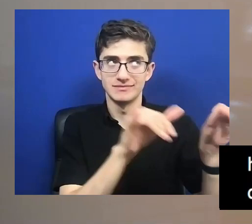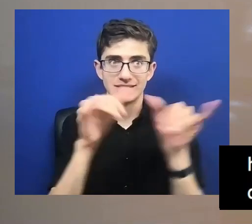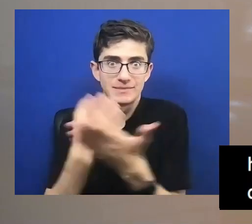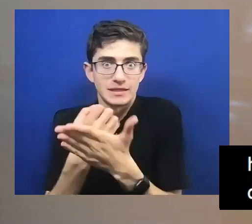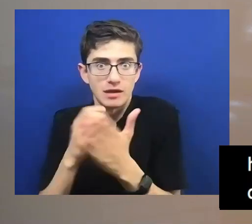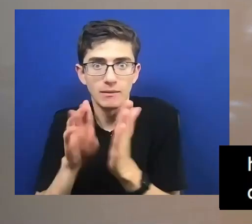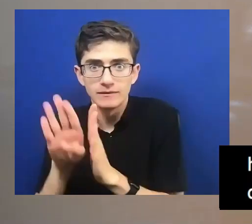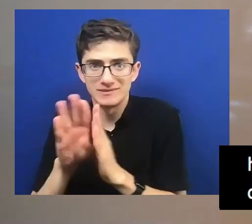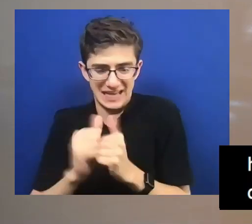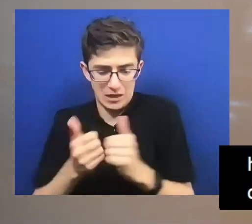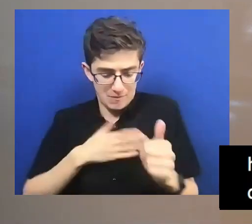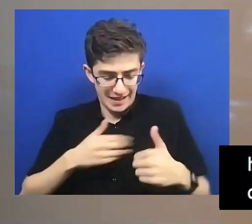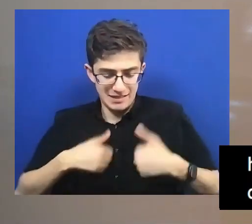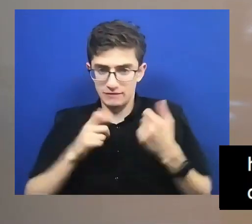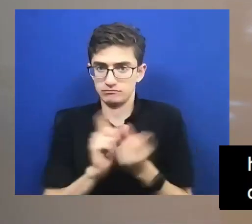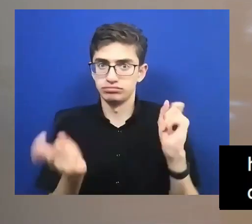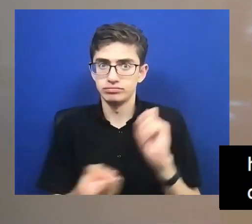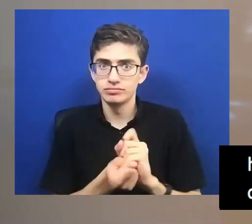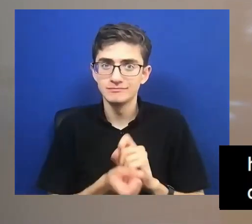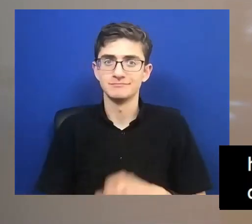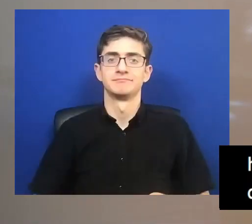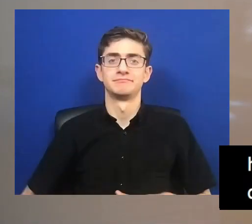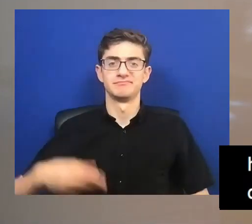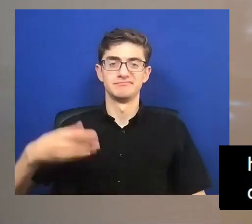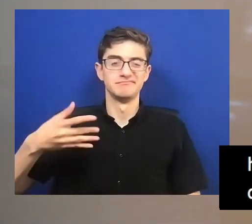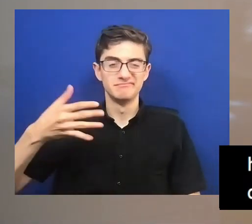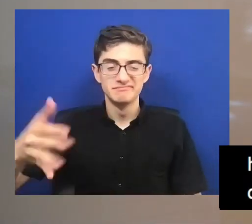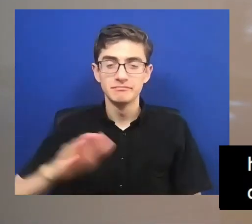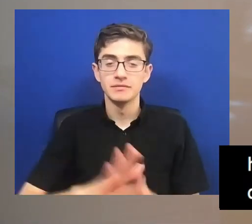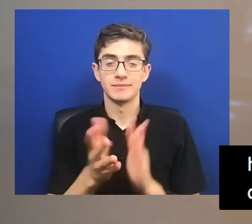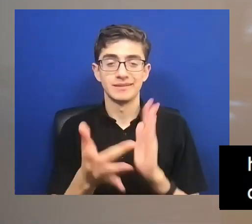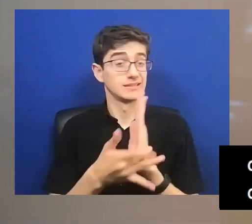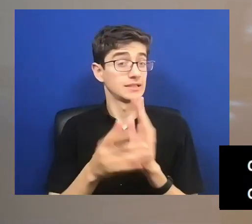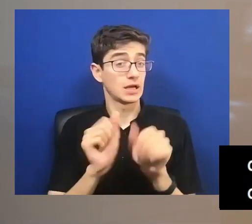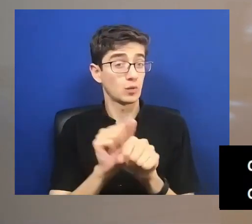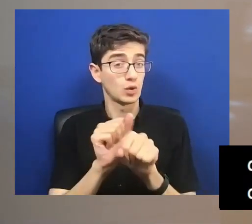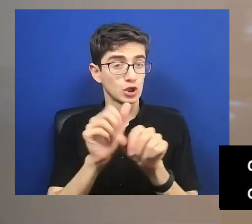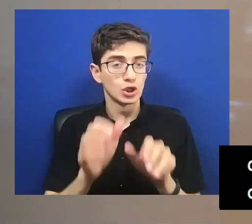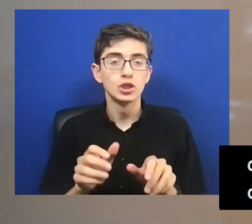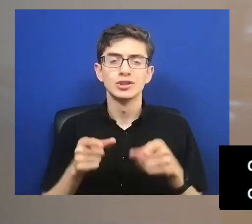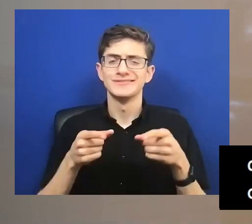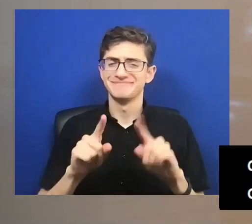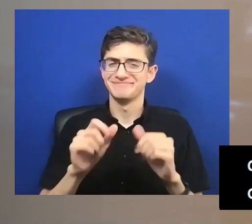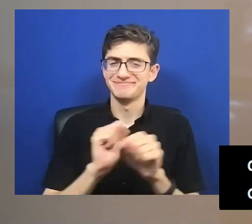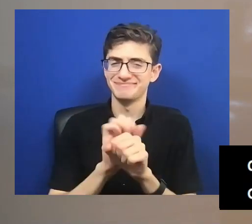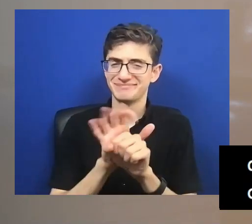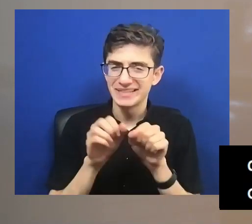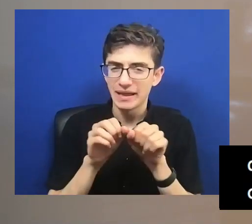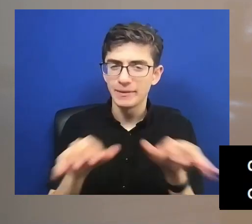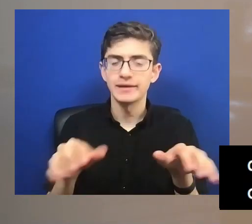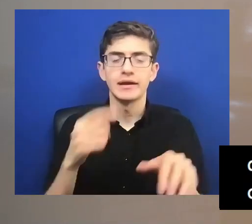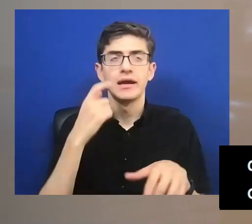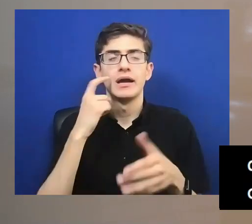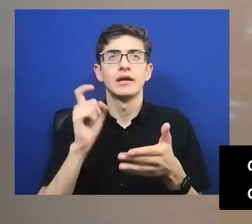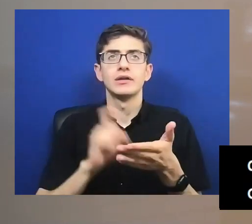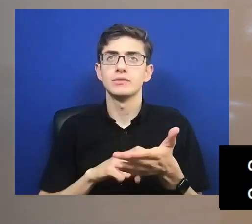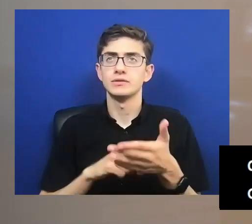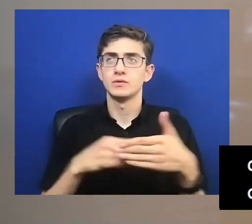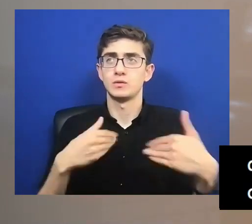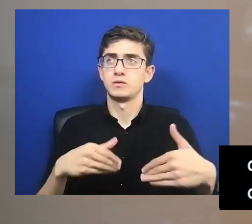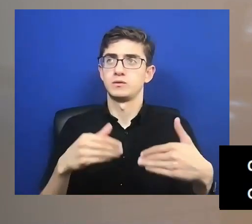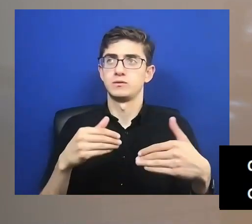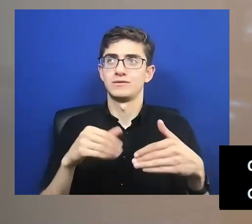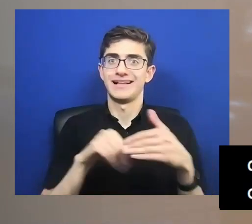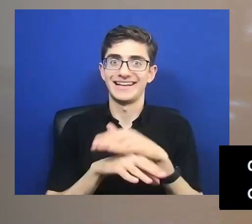worker while also organizing through the pandemic, what I did was I saw that there was an incredible need for access to the internet. My mom's a teacher,